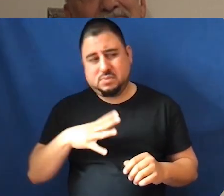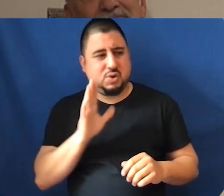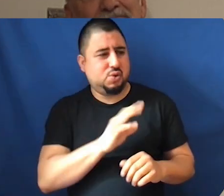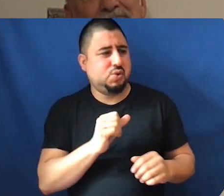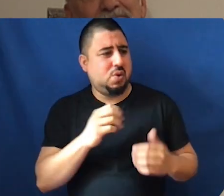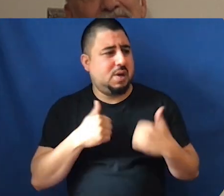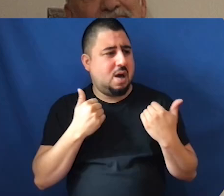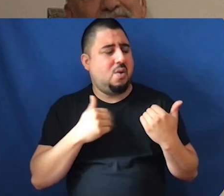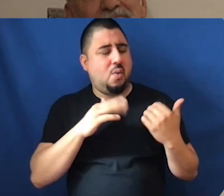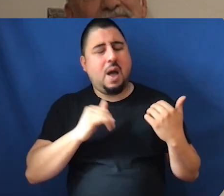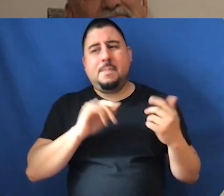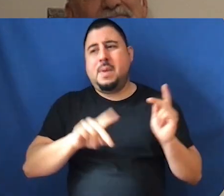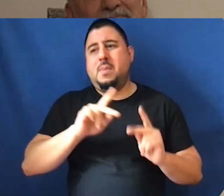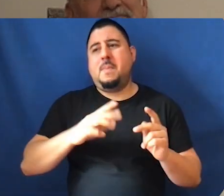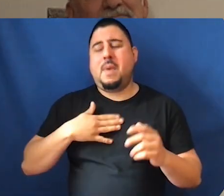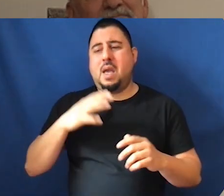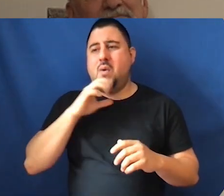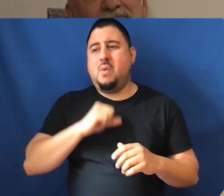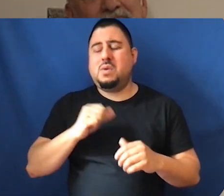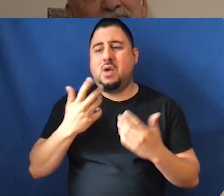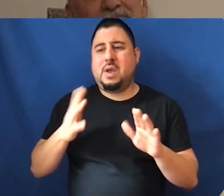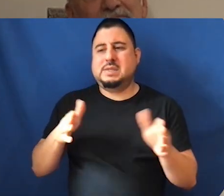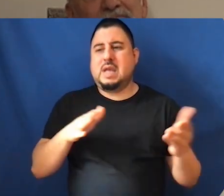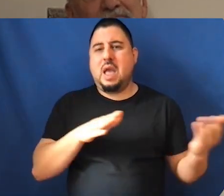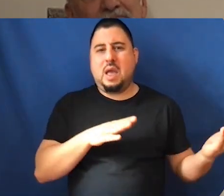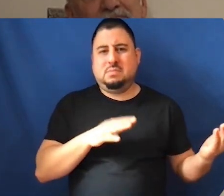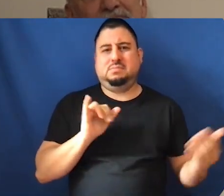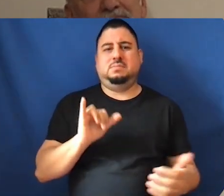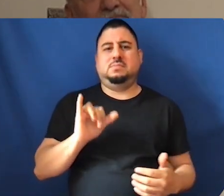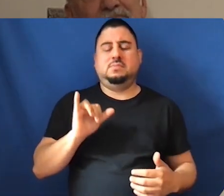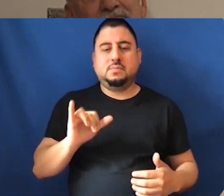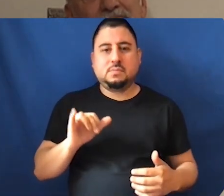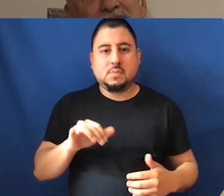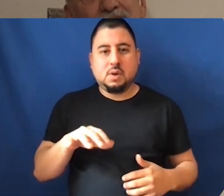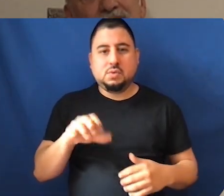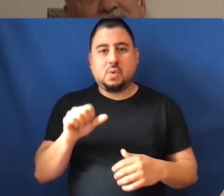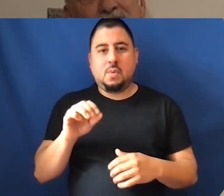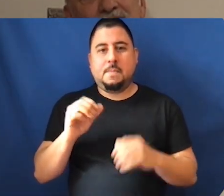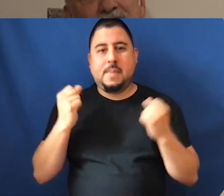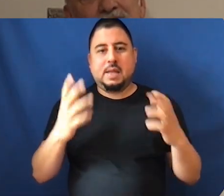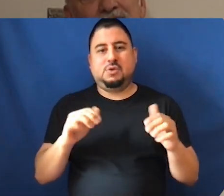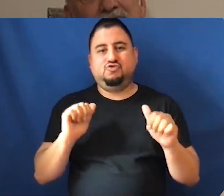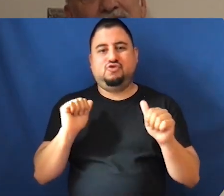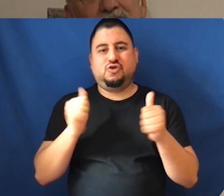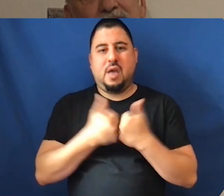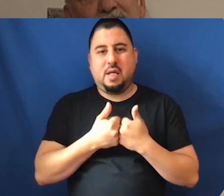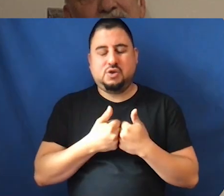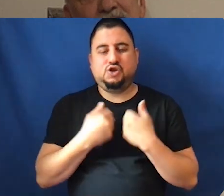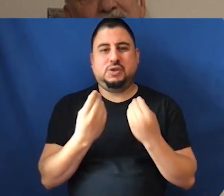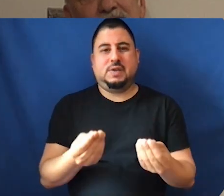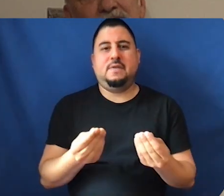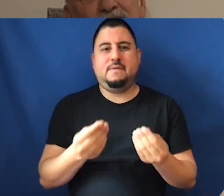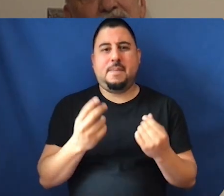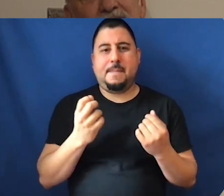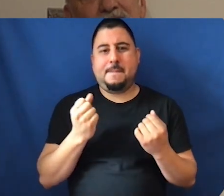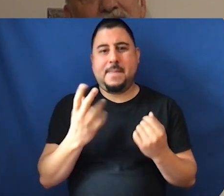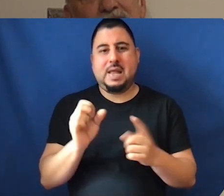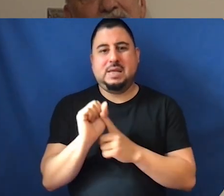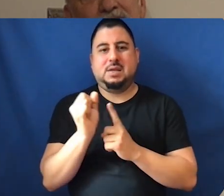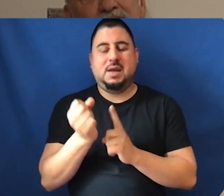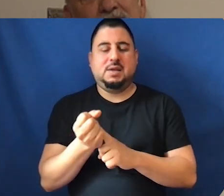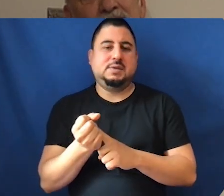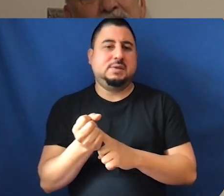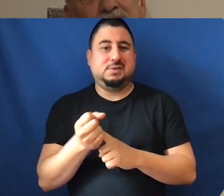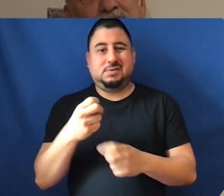why is it that so many people in my era are already dying? You know, there's so many challenges that we're given, and in many cases, it's very, very